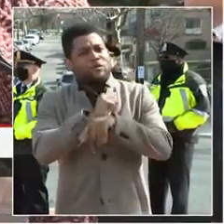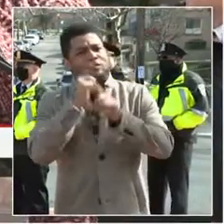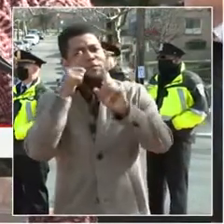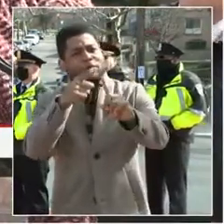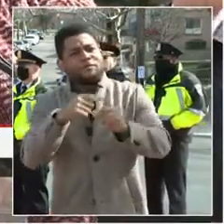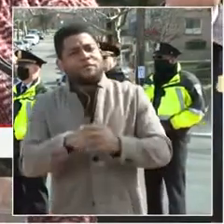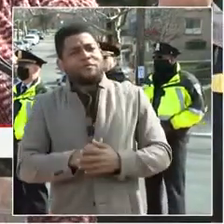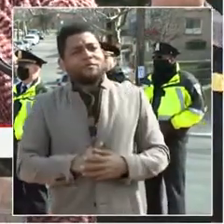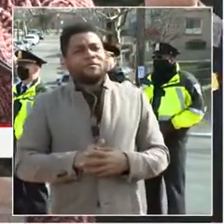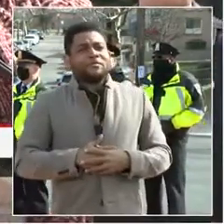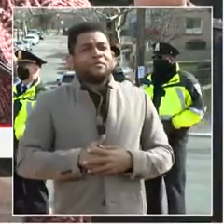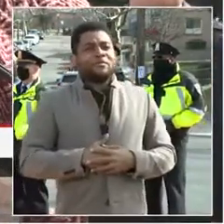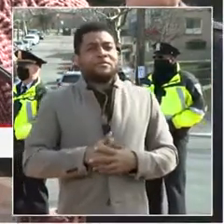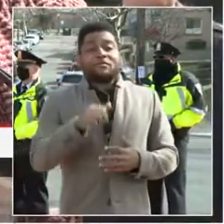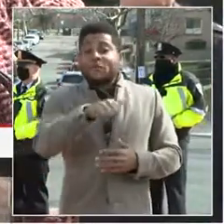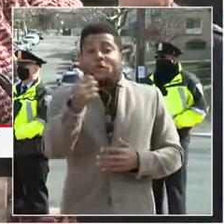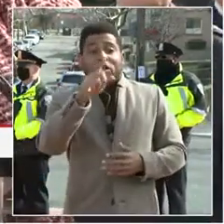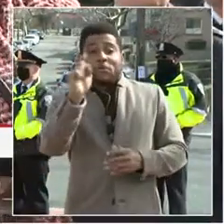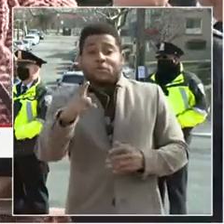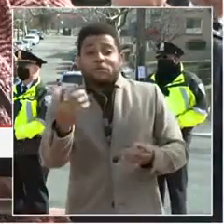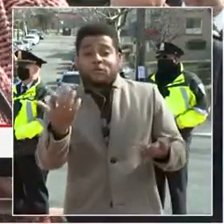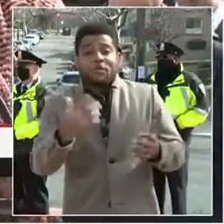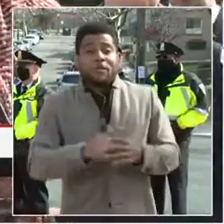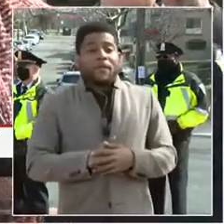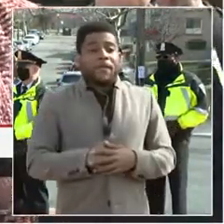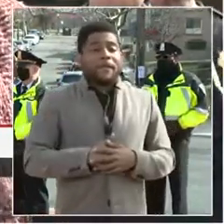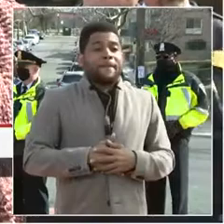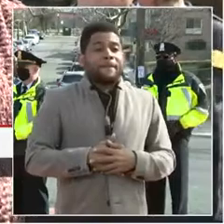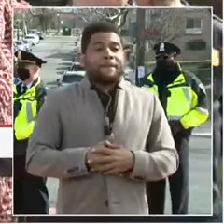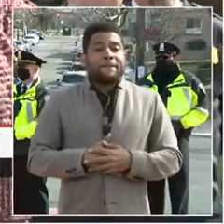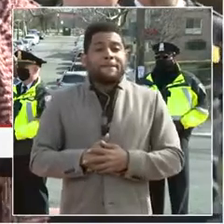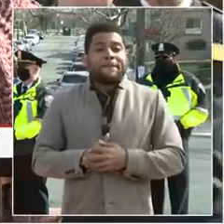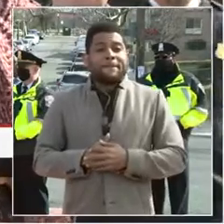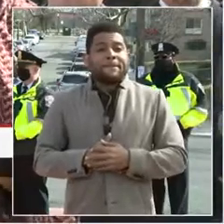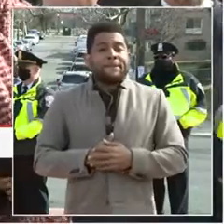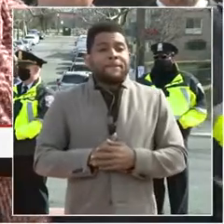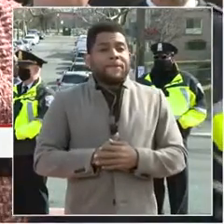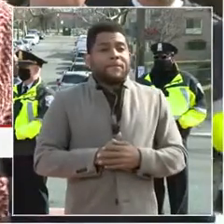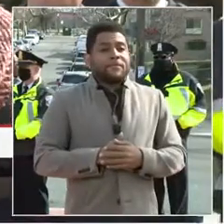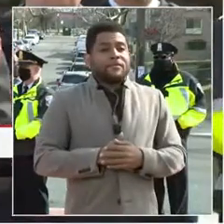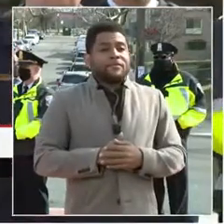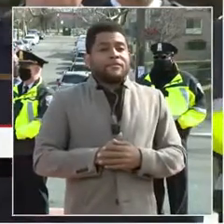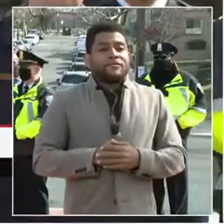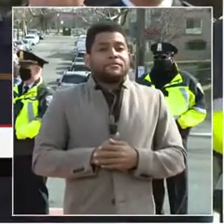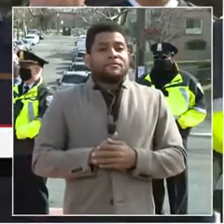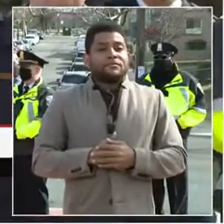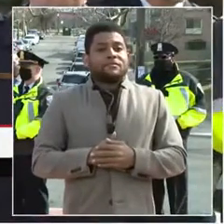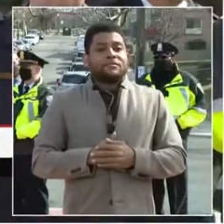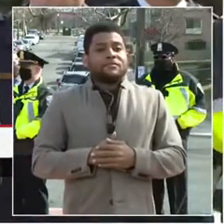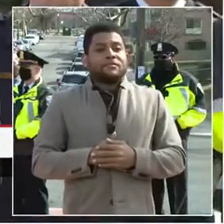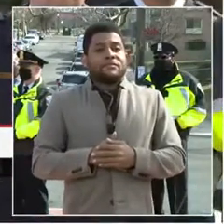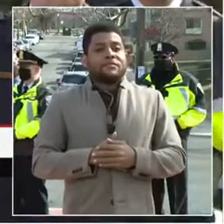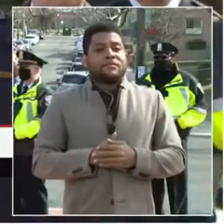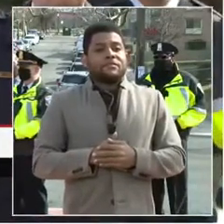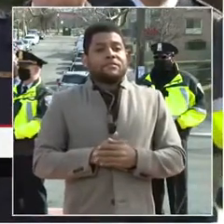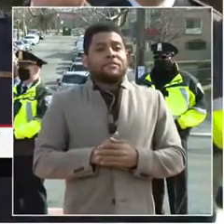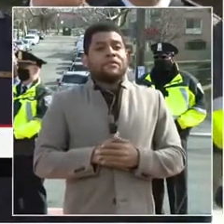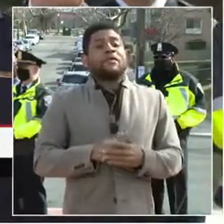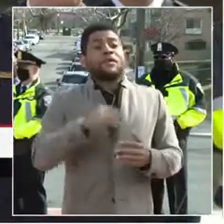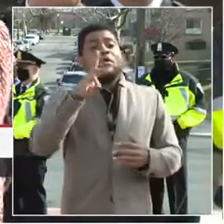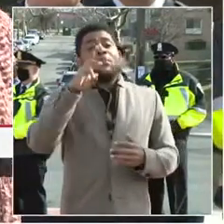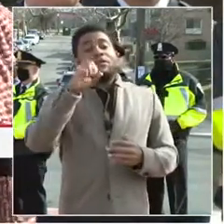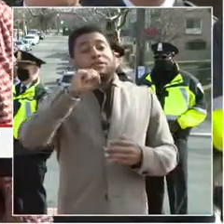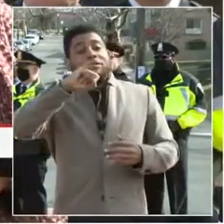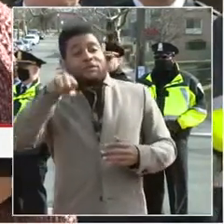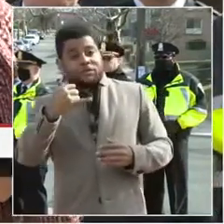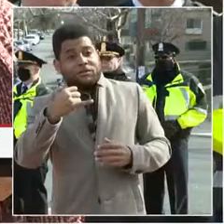Any other press questions? Press? Yep. Hi, I'm Alexa Kors with the Wall Street Journal. I just wanted to follow up